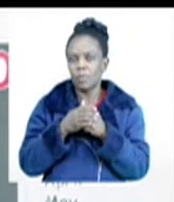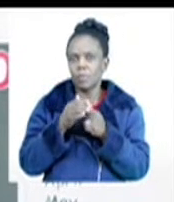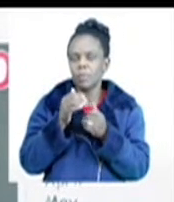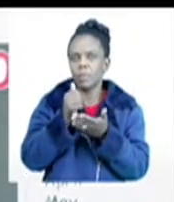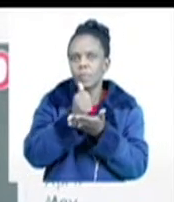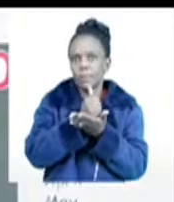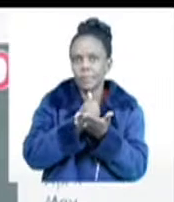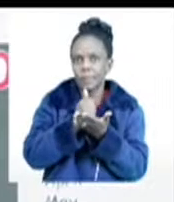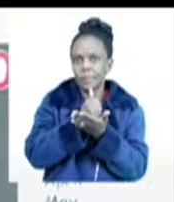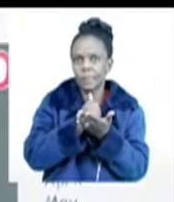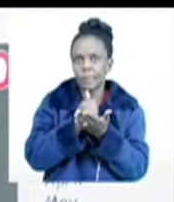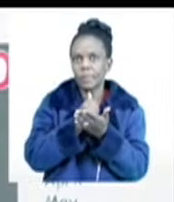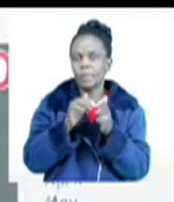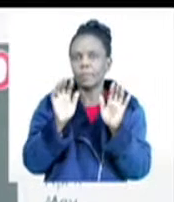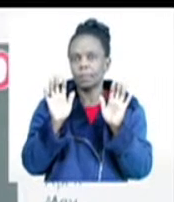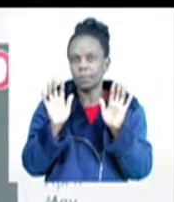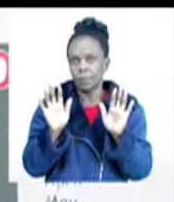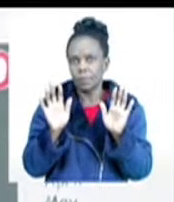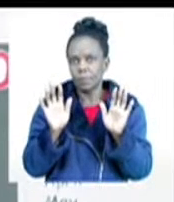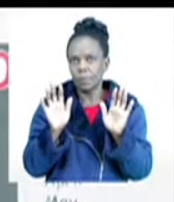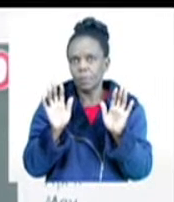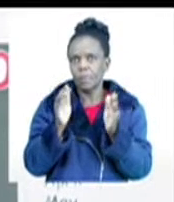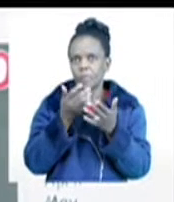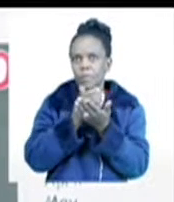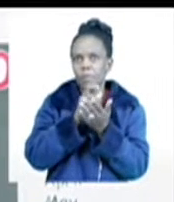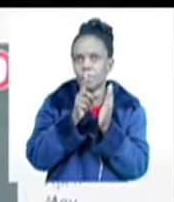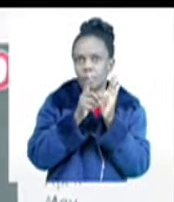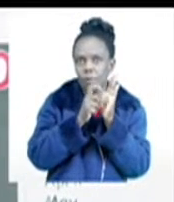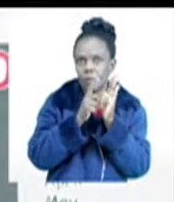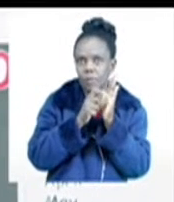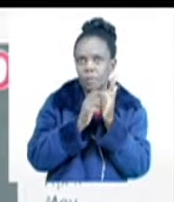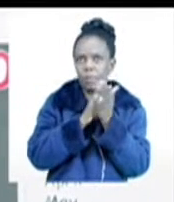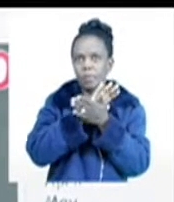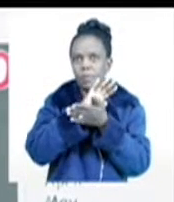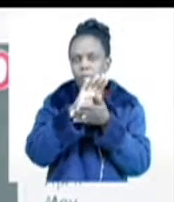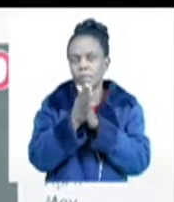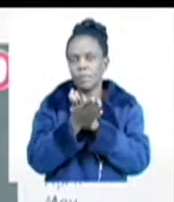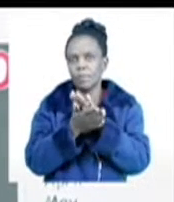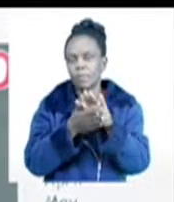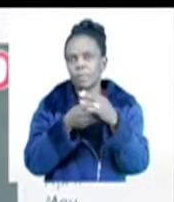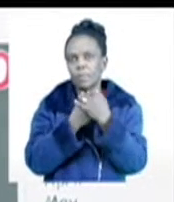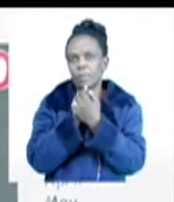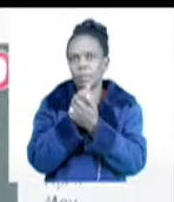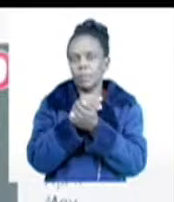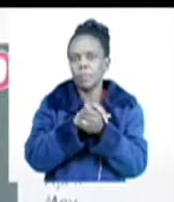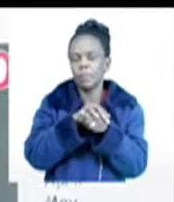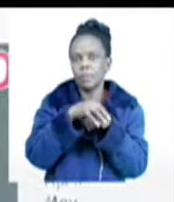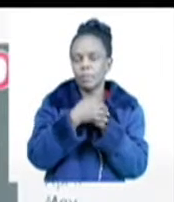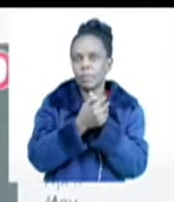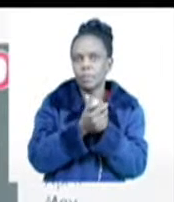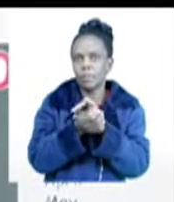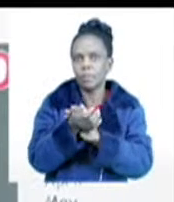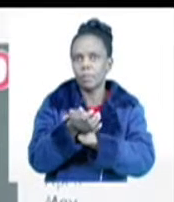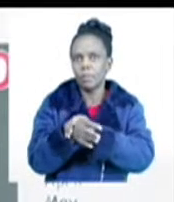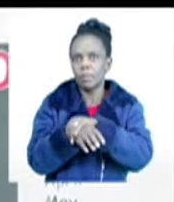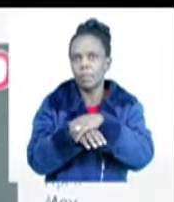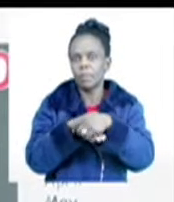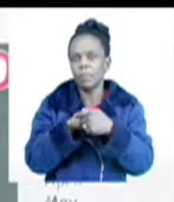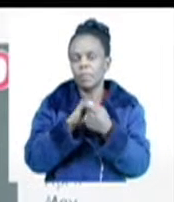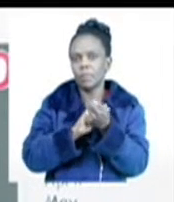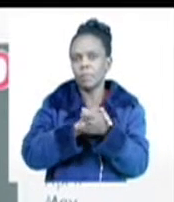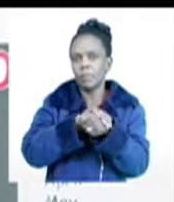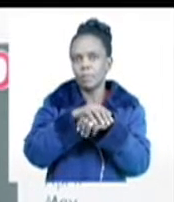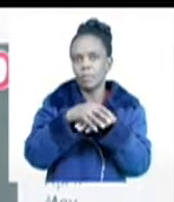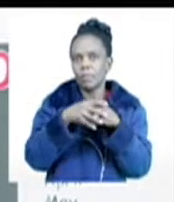sanitize our hands, we are protecting ourselves from all the germs that can get into our bodies. And we must make sure that